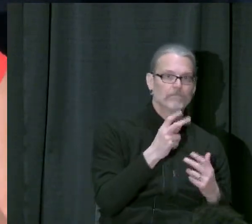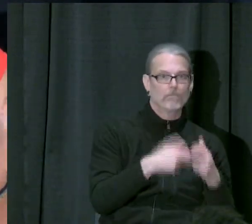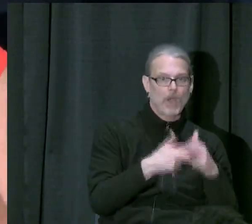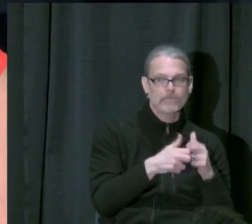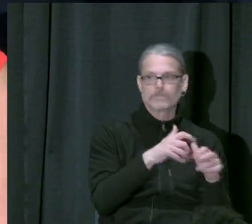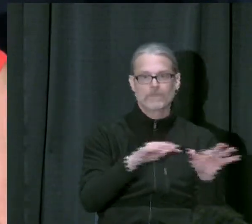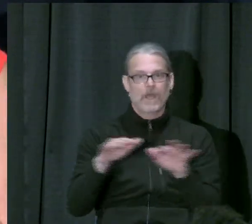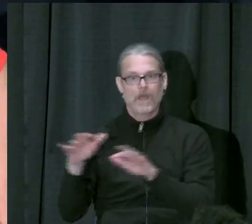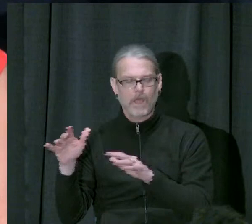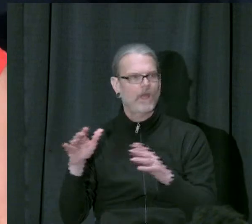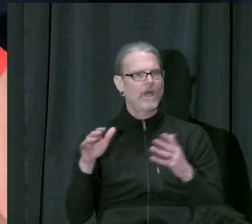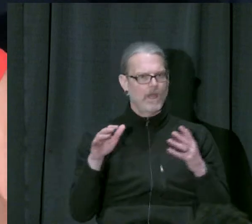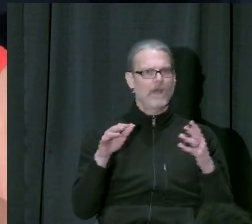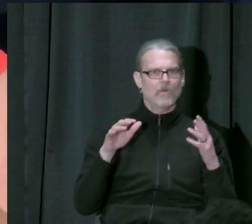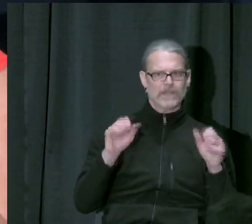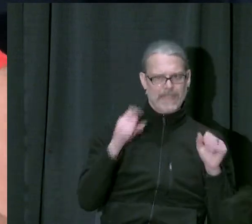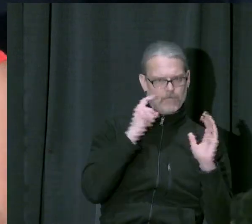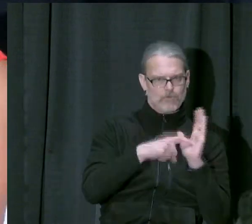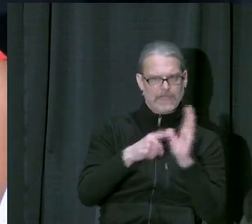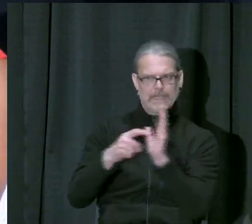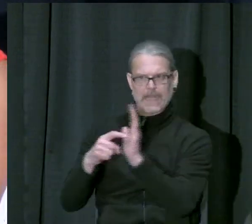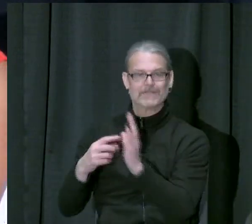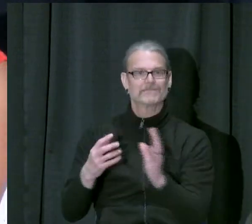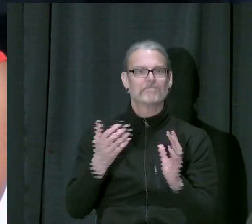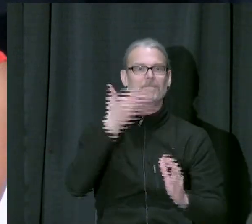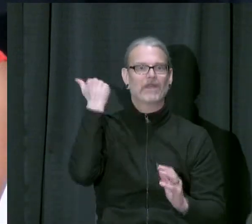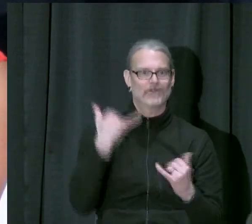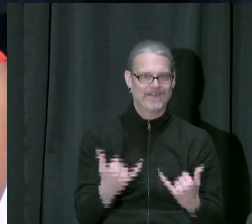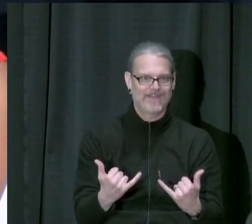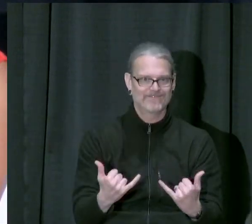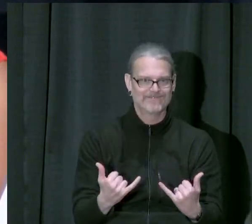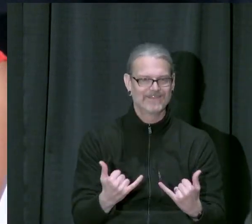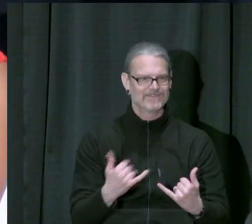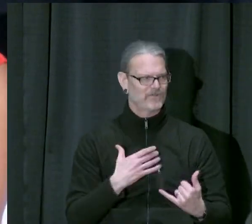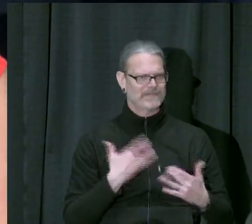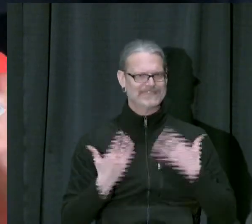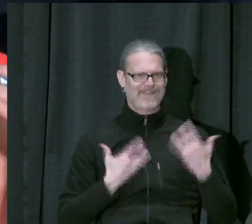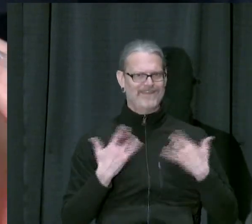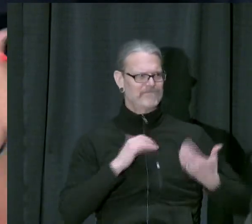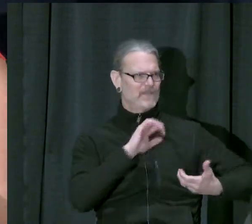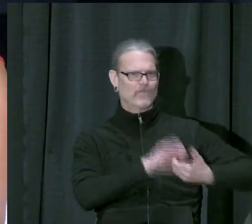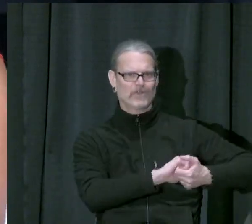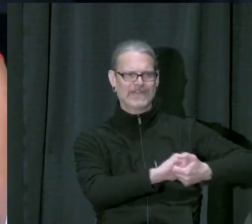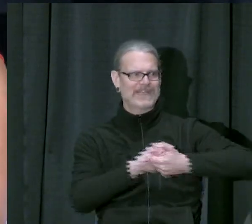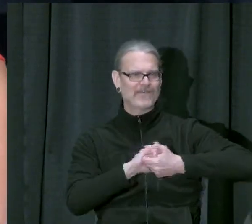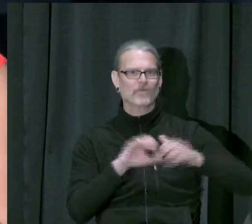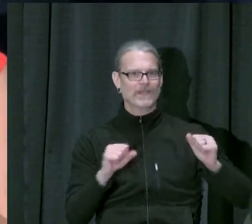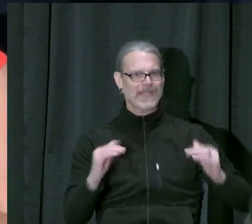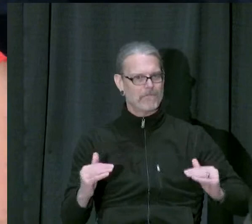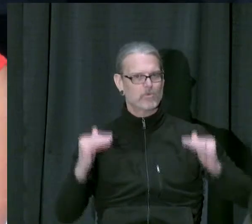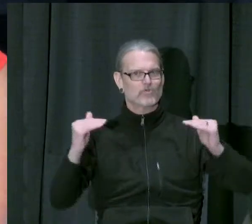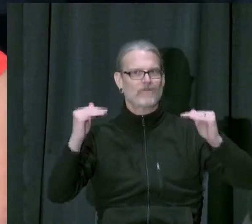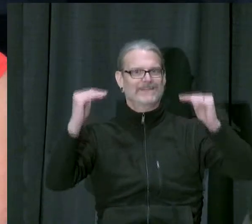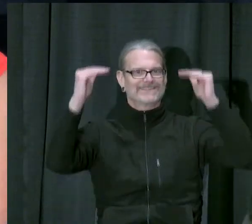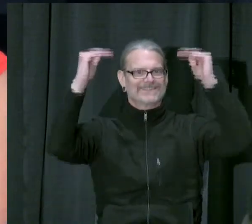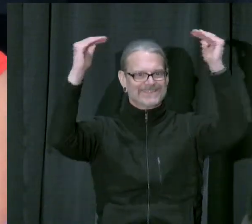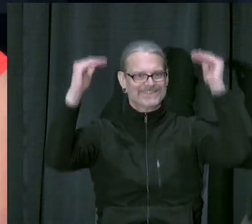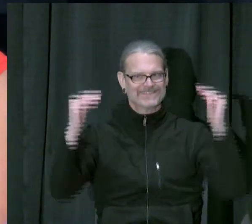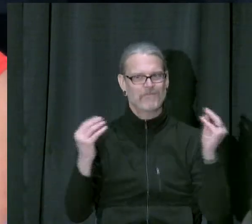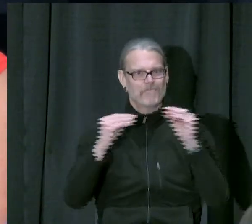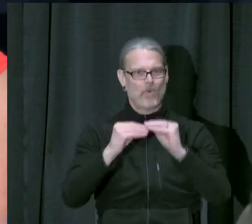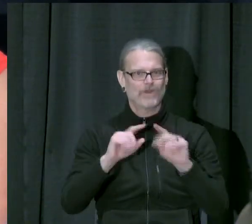understanding different speech patterns. So really, really exciting to be working together so that we can progress faster, because there's just so much to